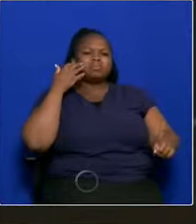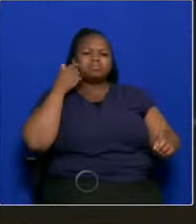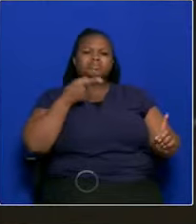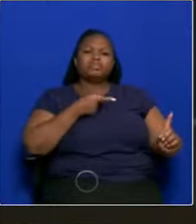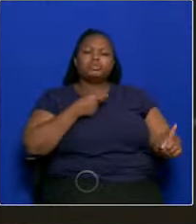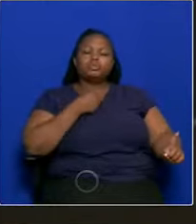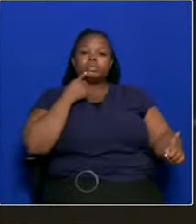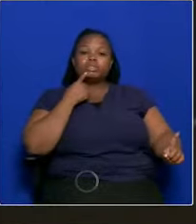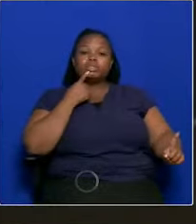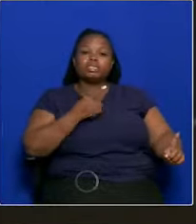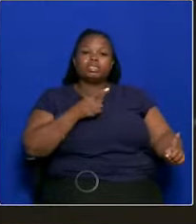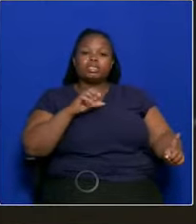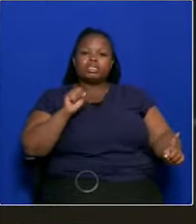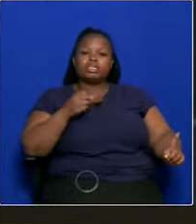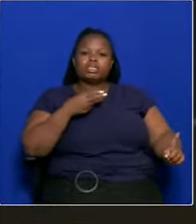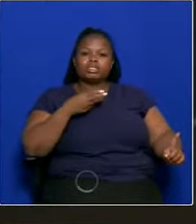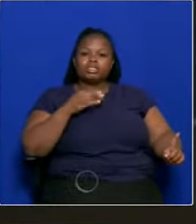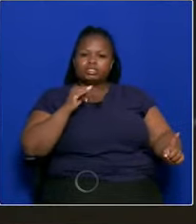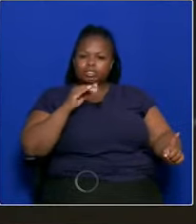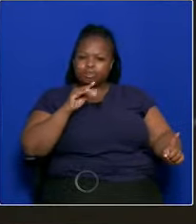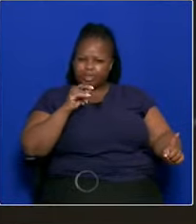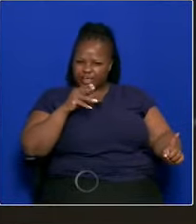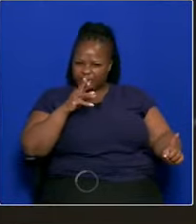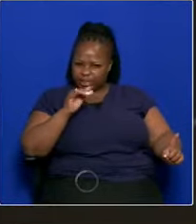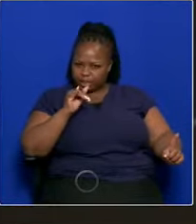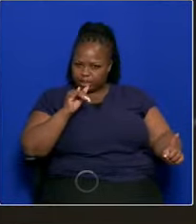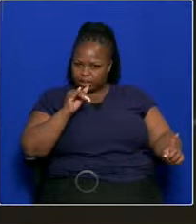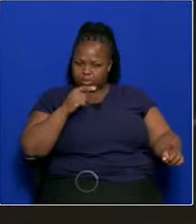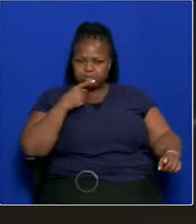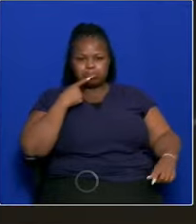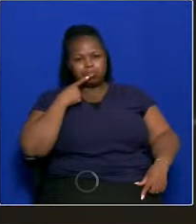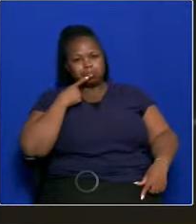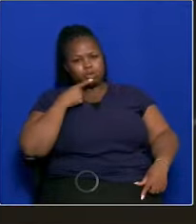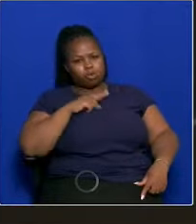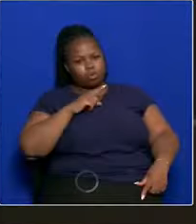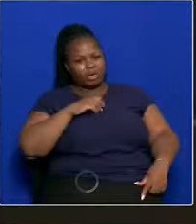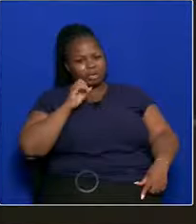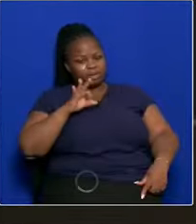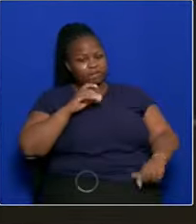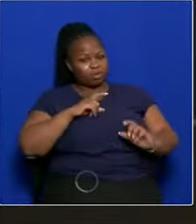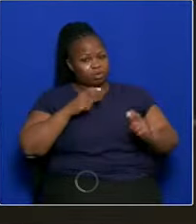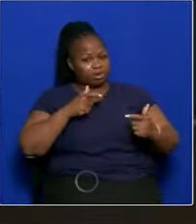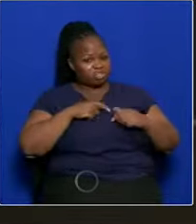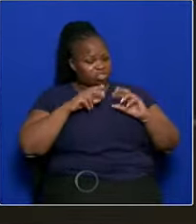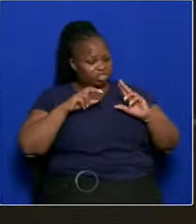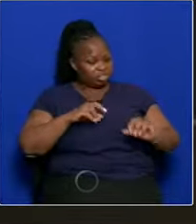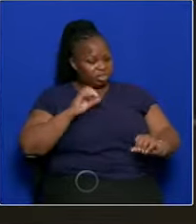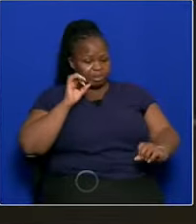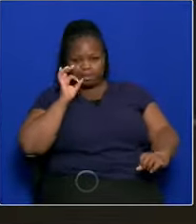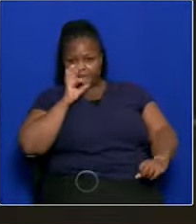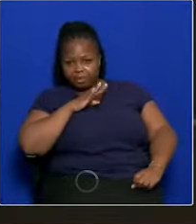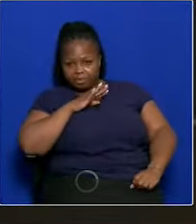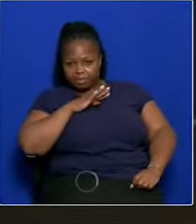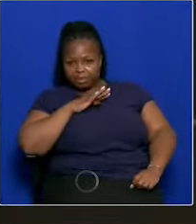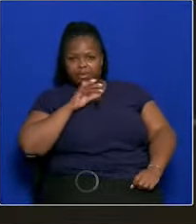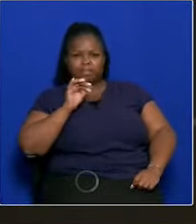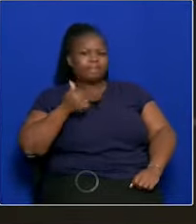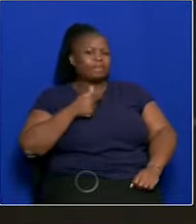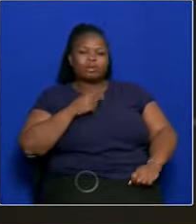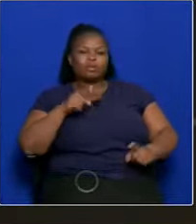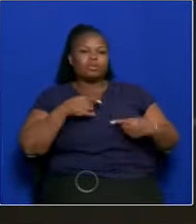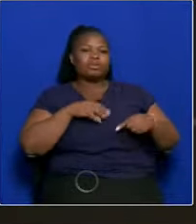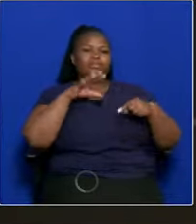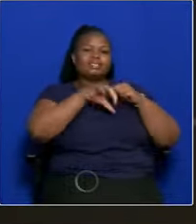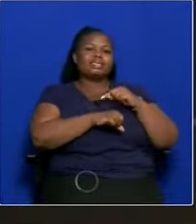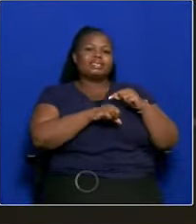Shibiri. So that if the commission had not done its investigations, it would not have seen the link